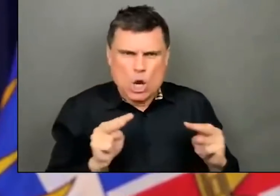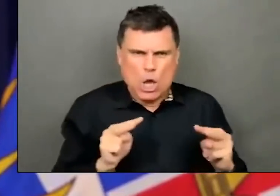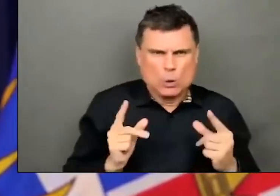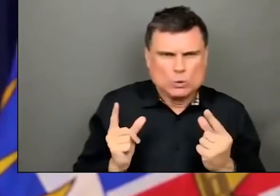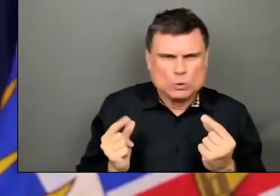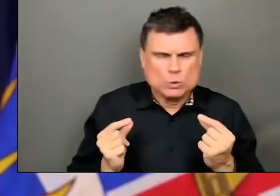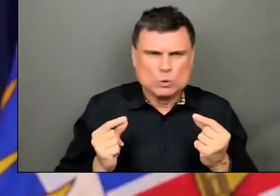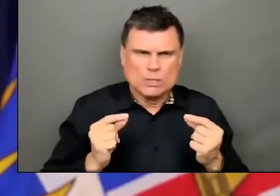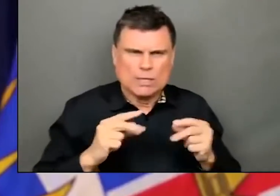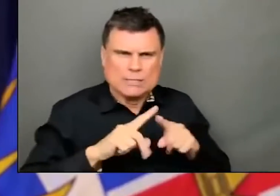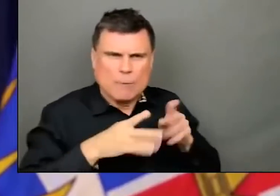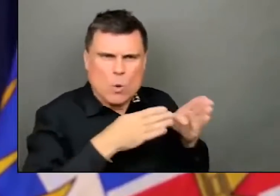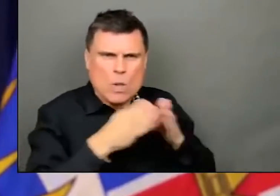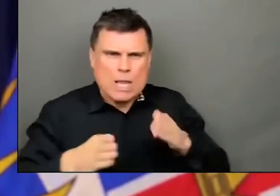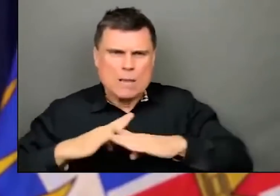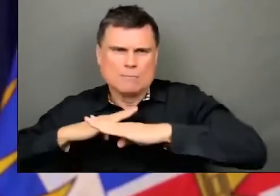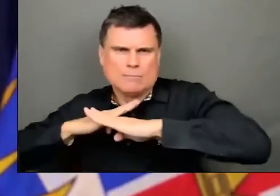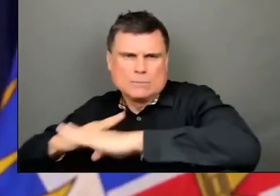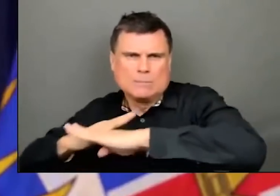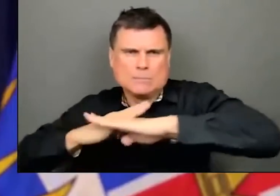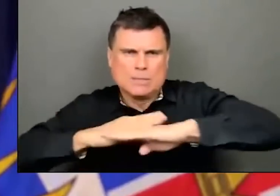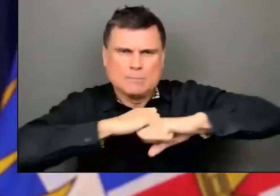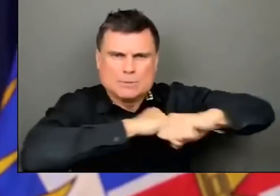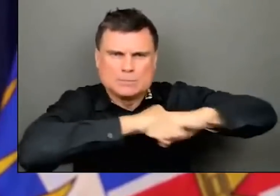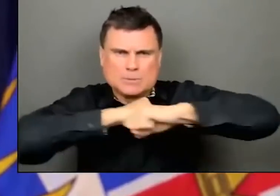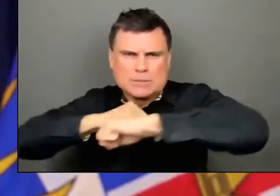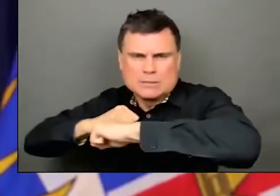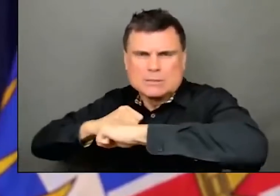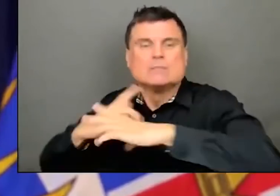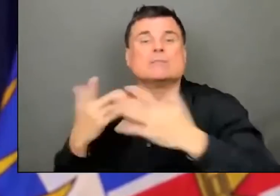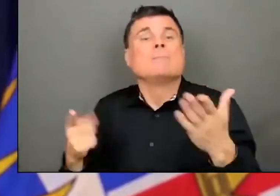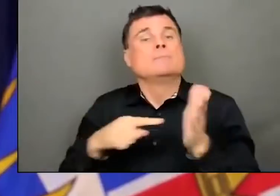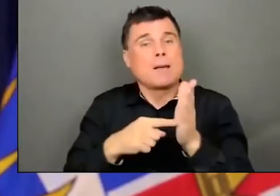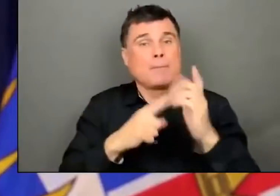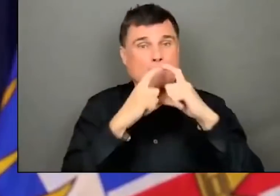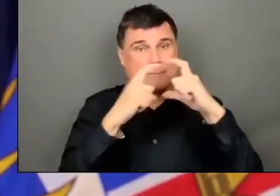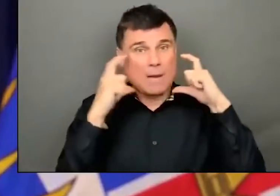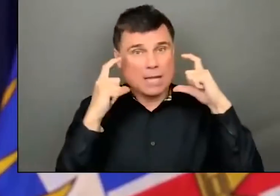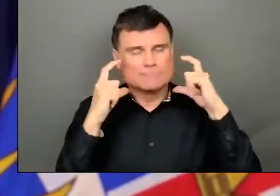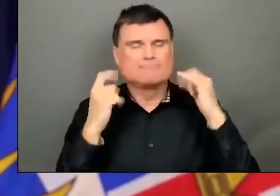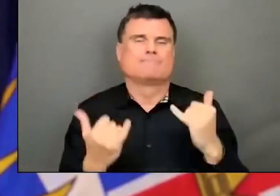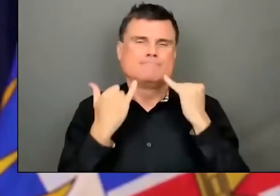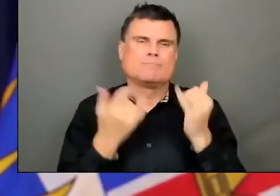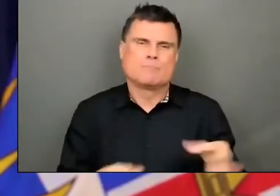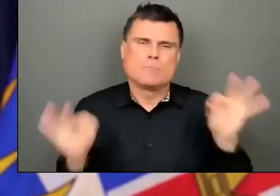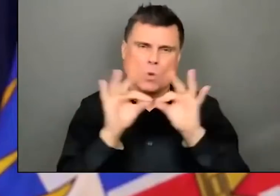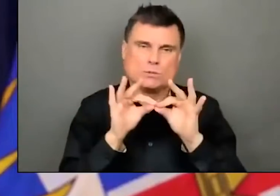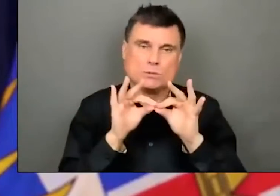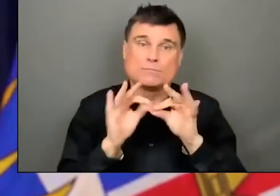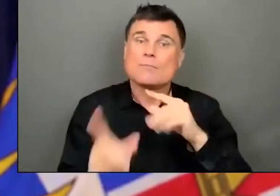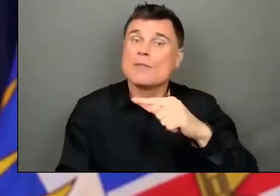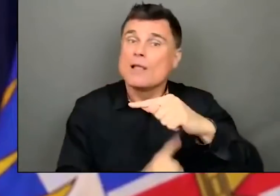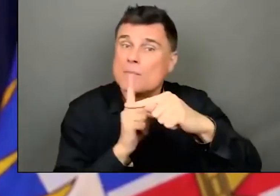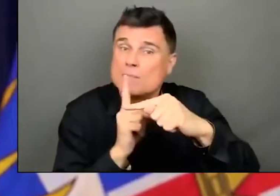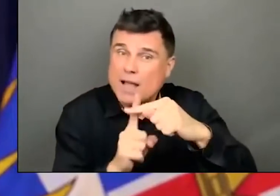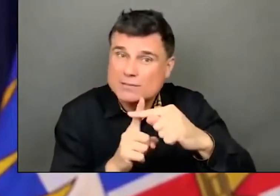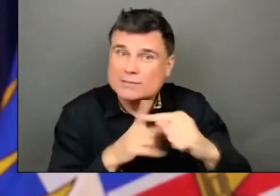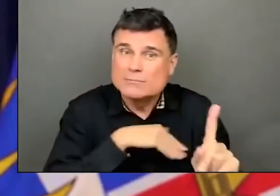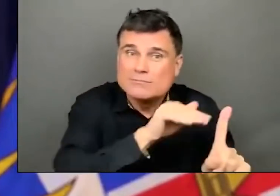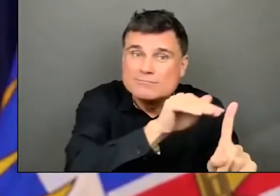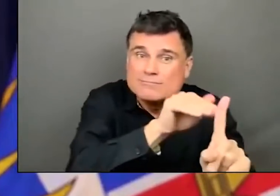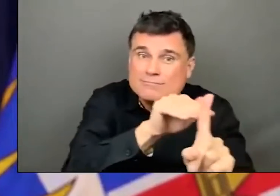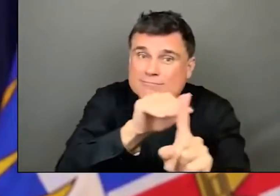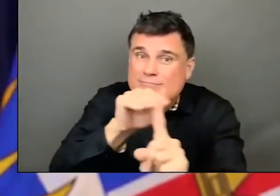And I also remind people that it is time to get your influenza vaccination, and that this is available particularly